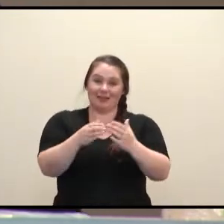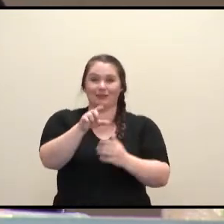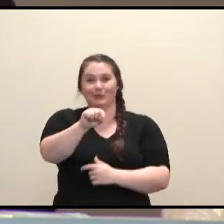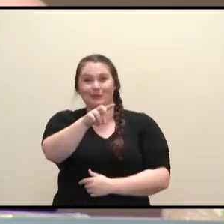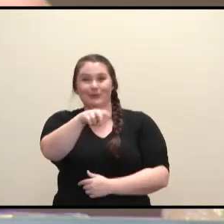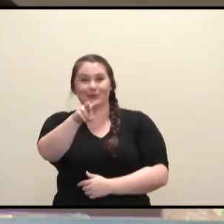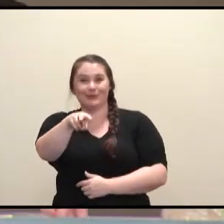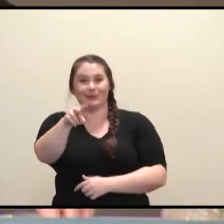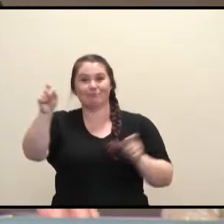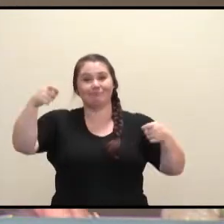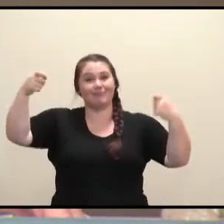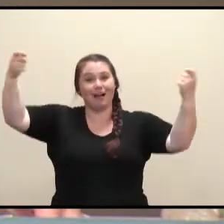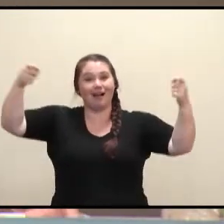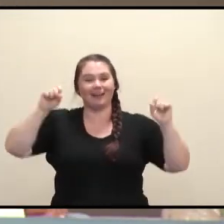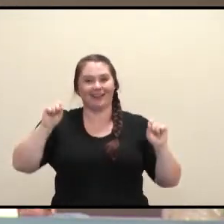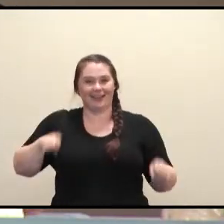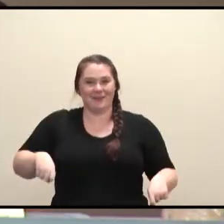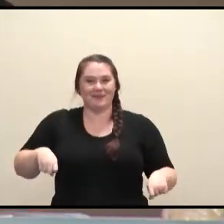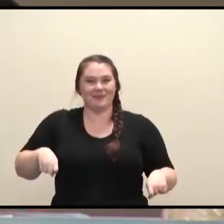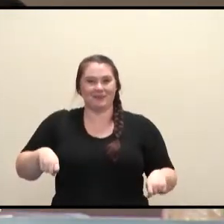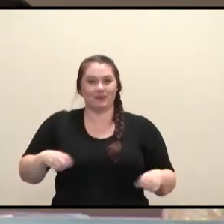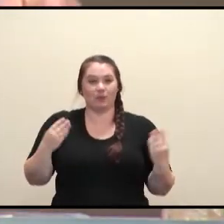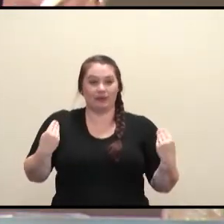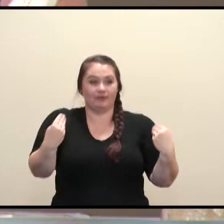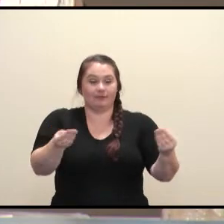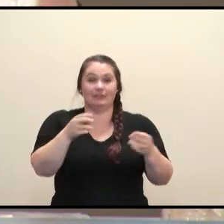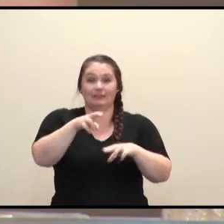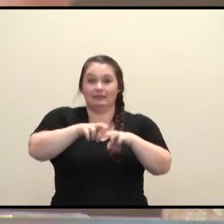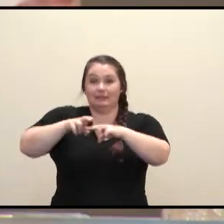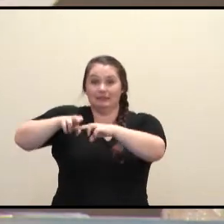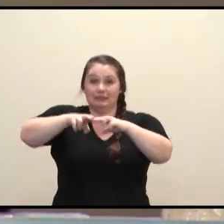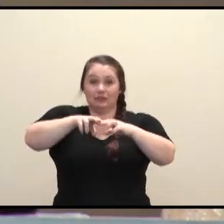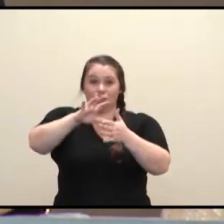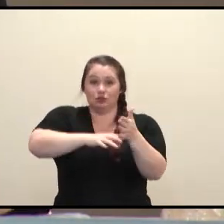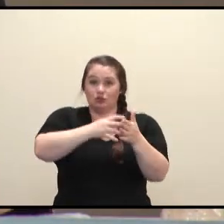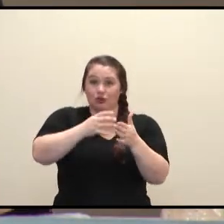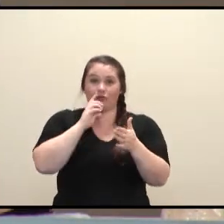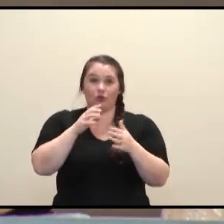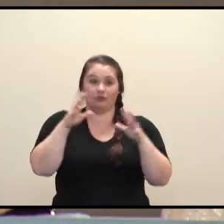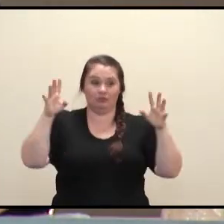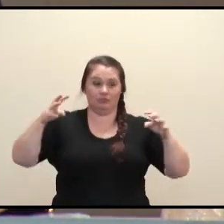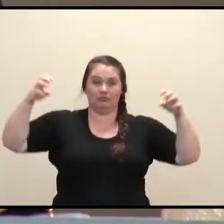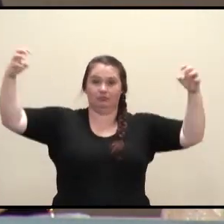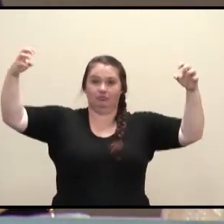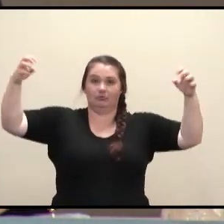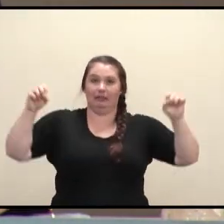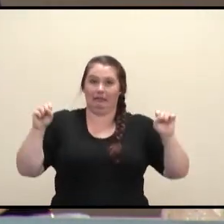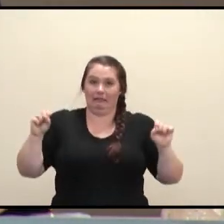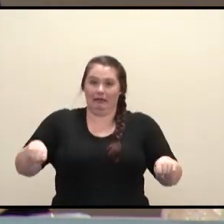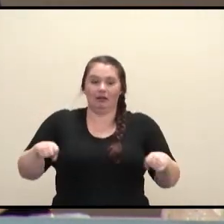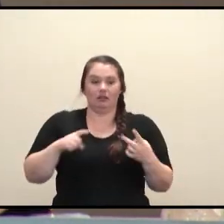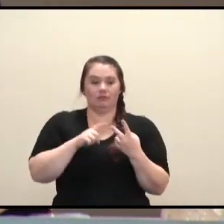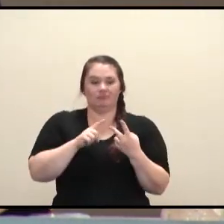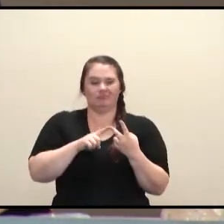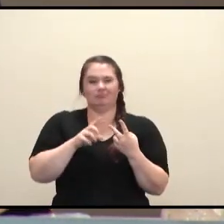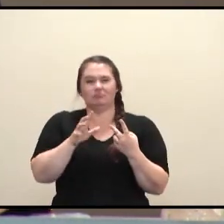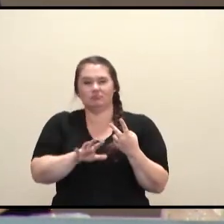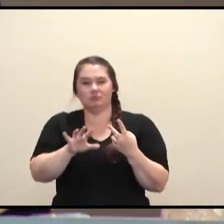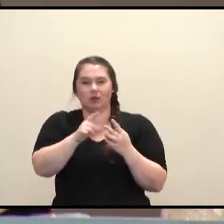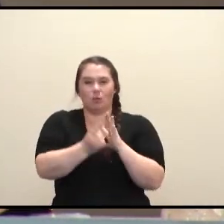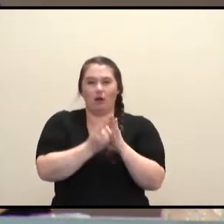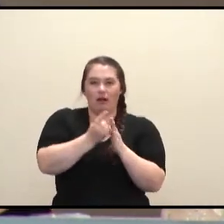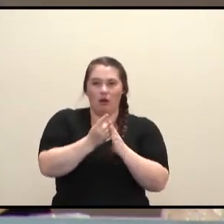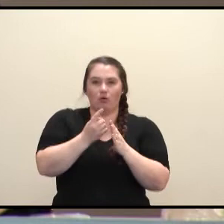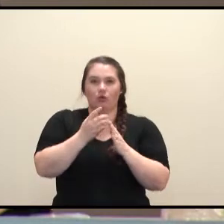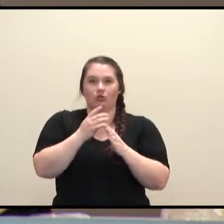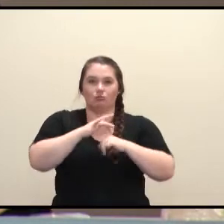2022. I've given you a seating chart for the stage, and you probably need to get there about an hour